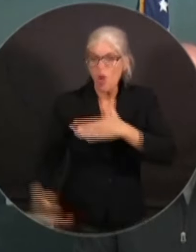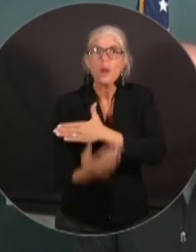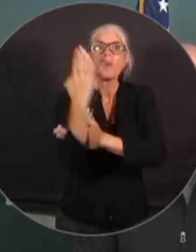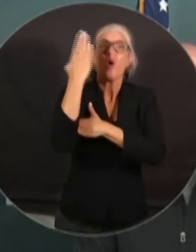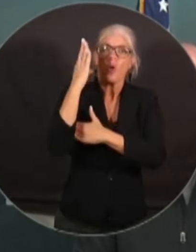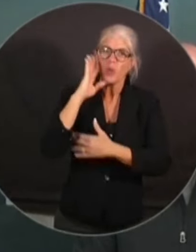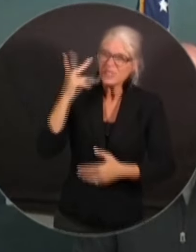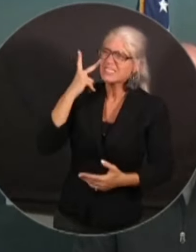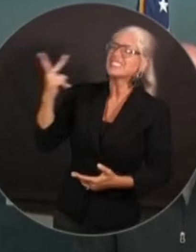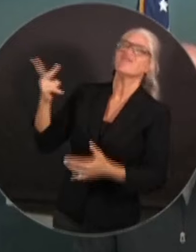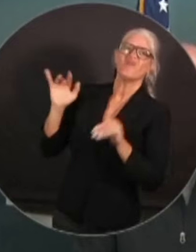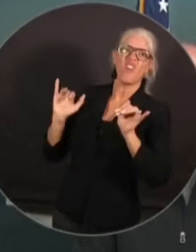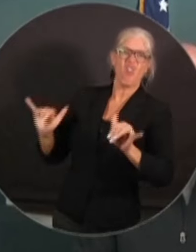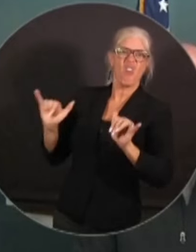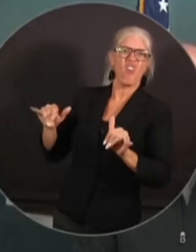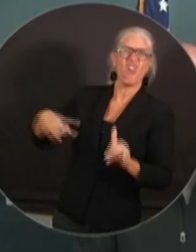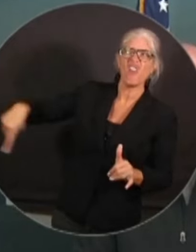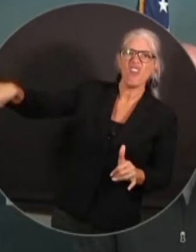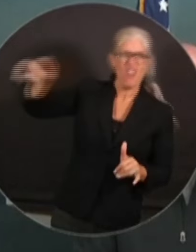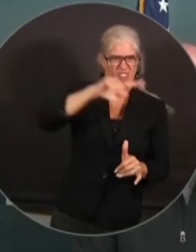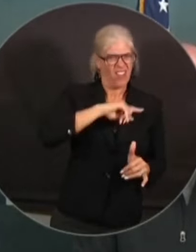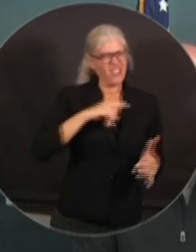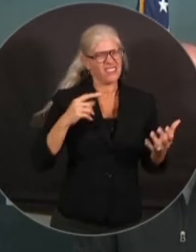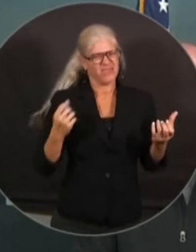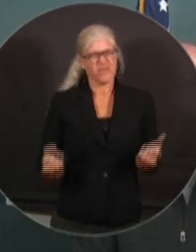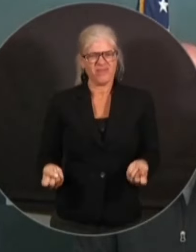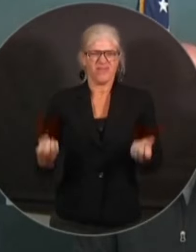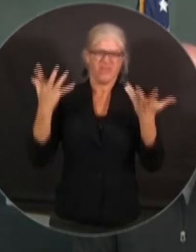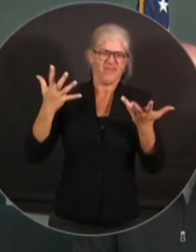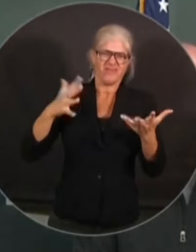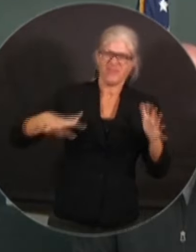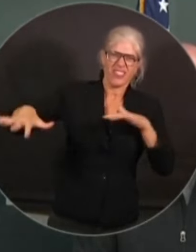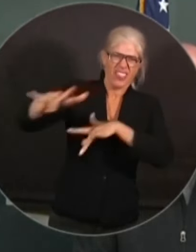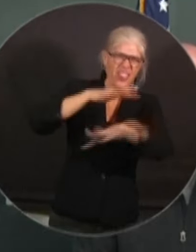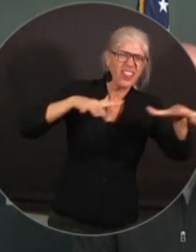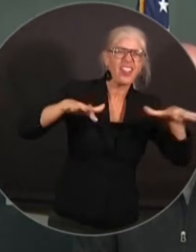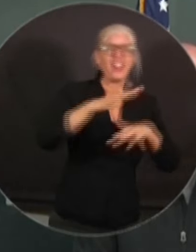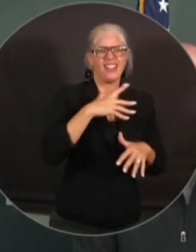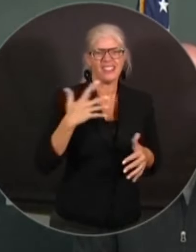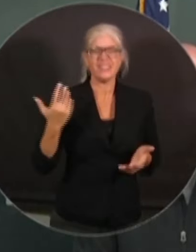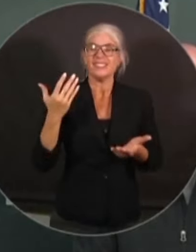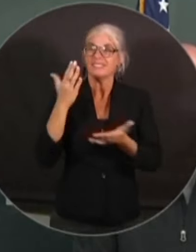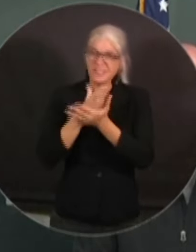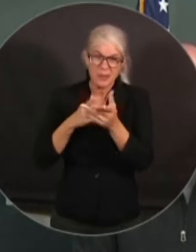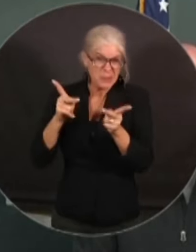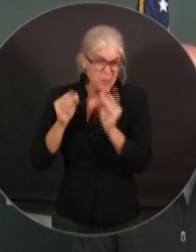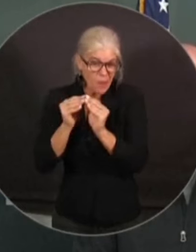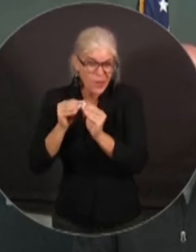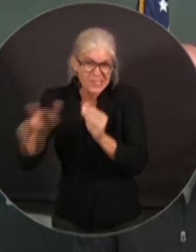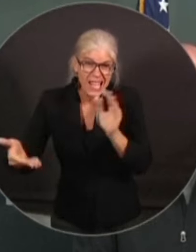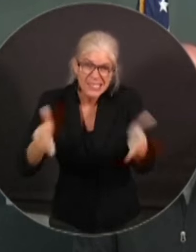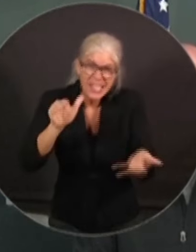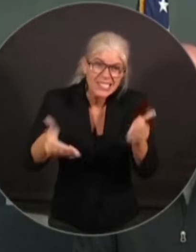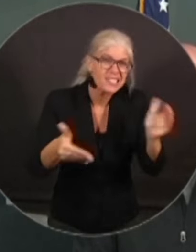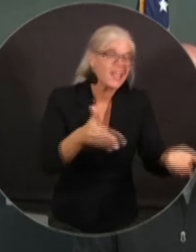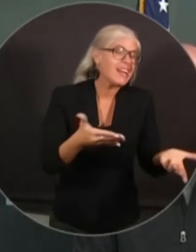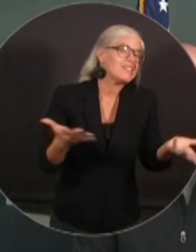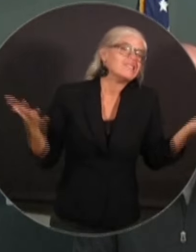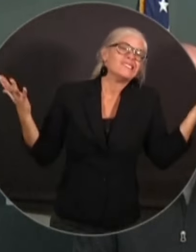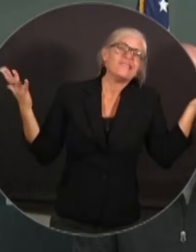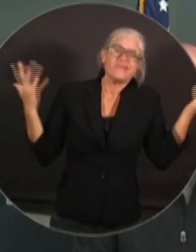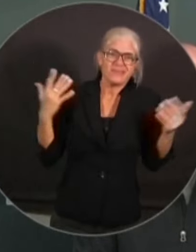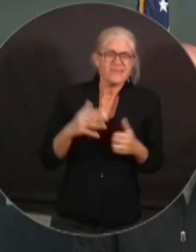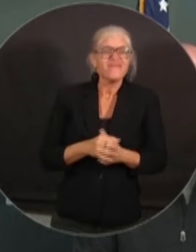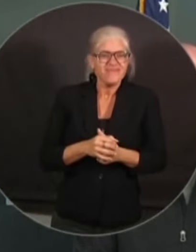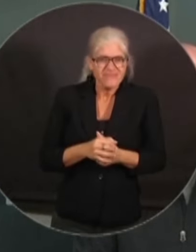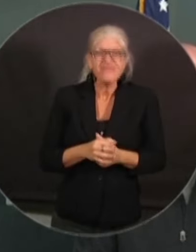to a state where very likely there's been additional loss of life, and certainly there's going to be